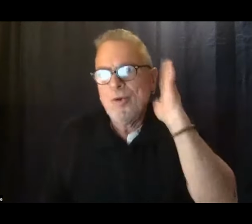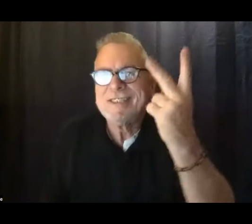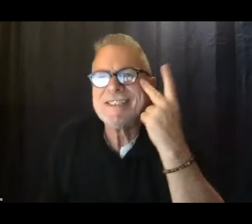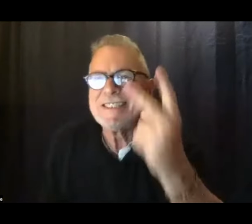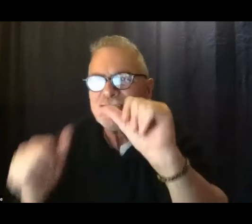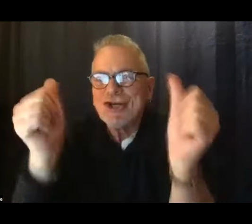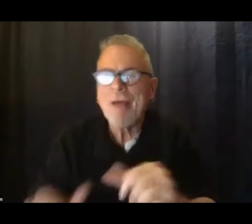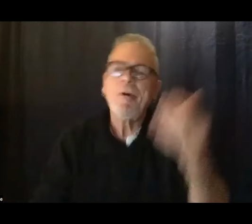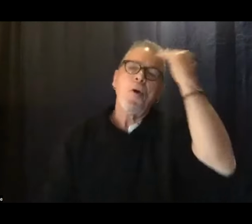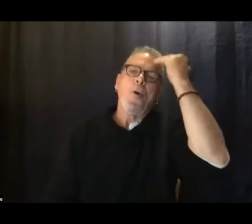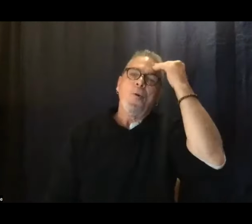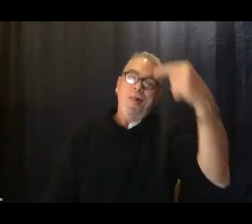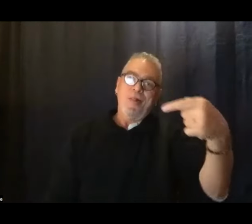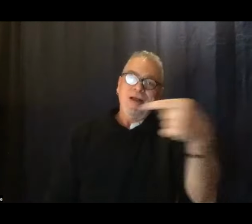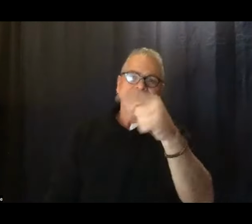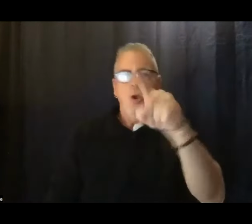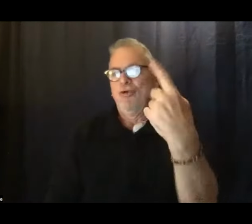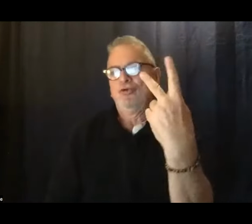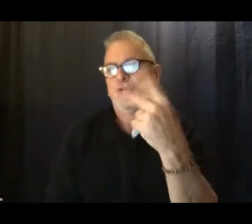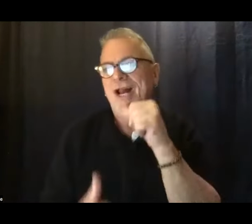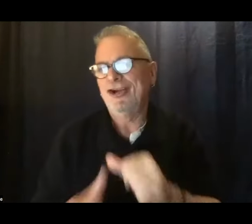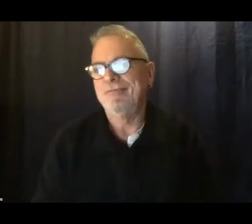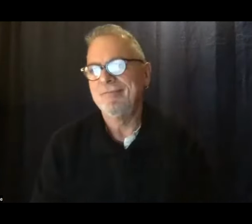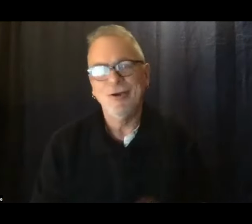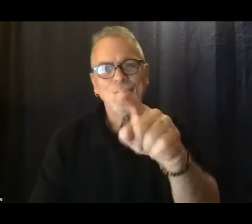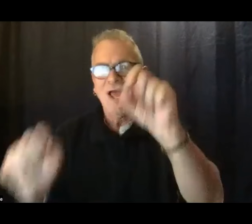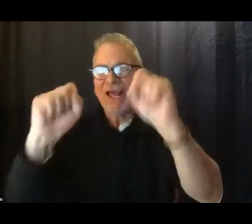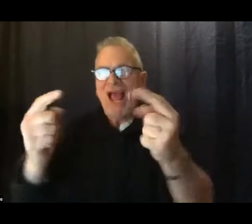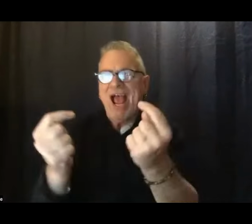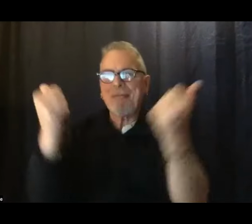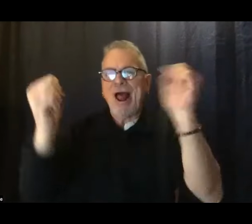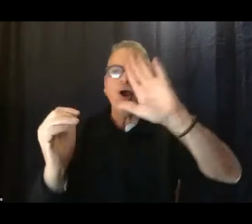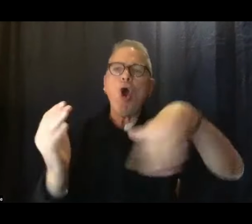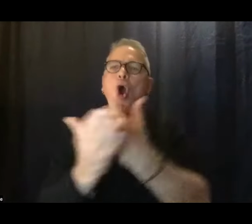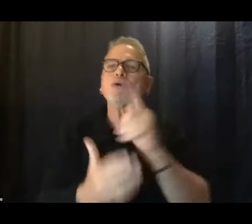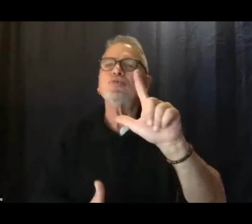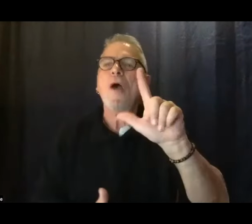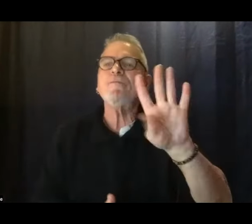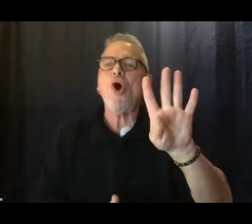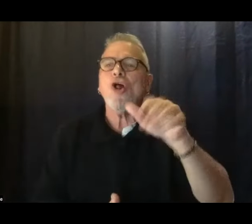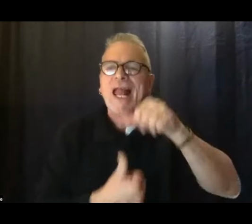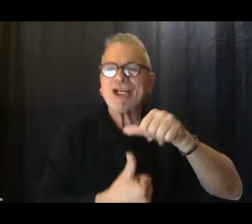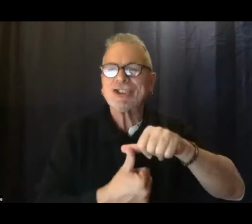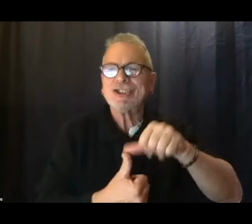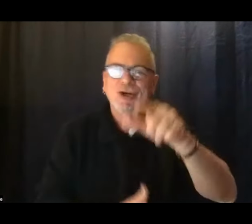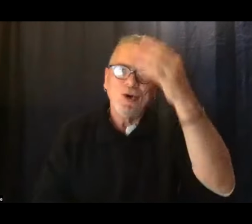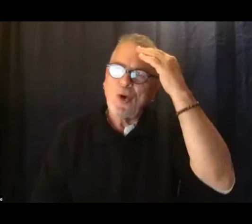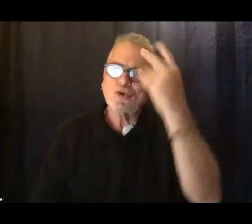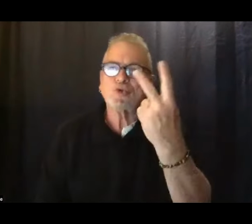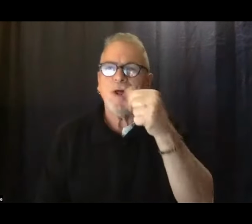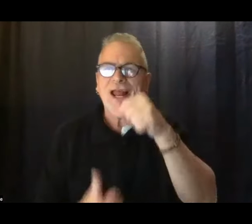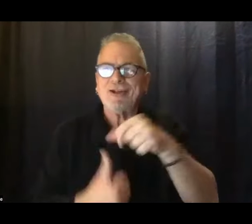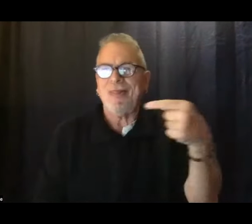there's just 2 letters in this, and you're going to see this, and you'll know it immediately, right? Just the 2 letters.